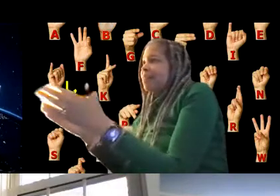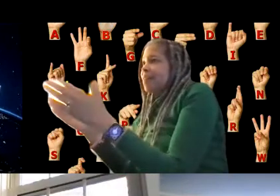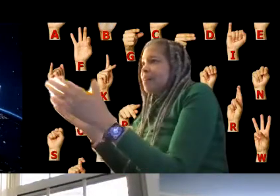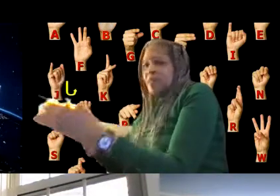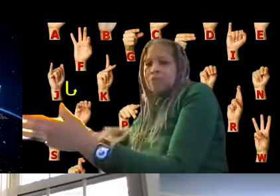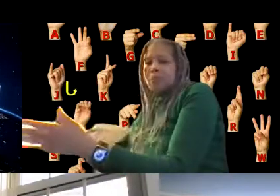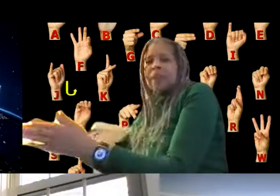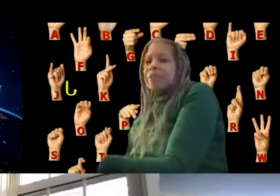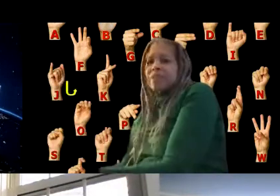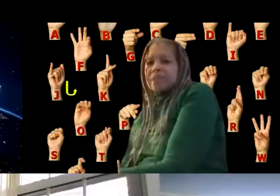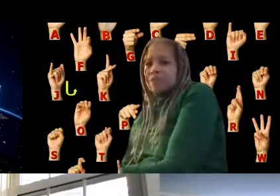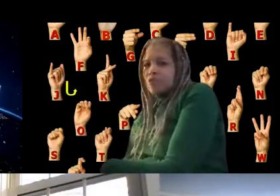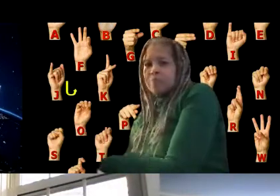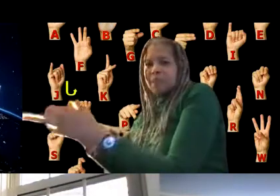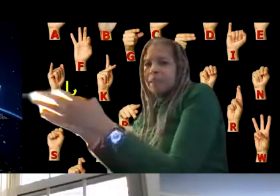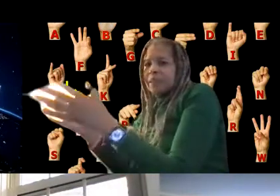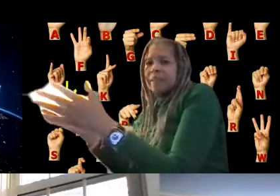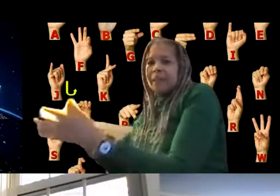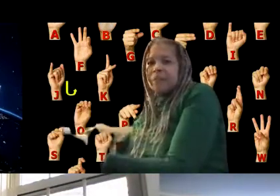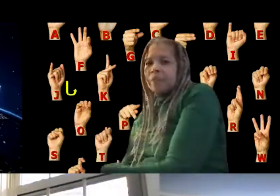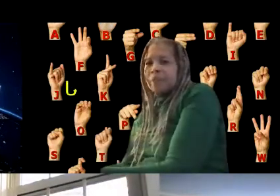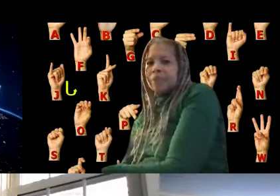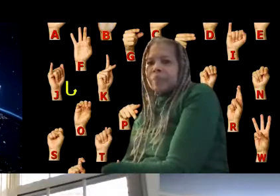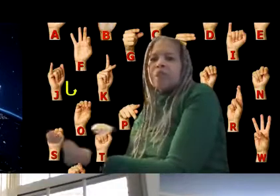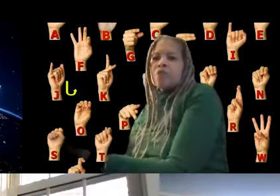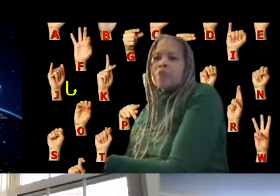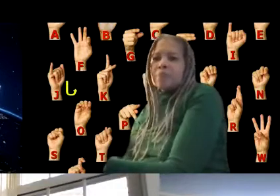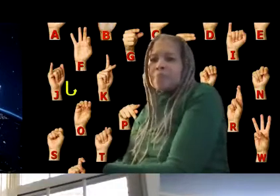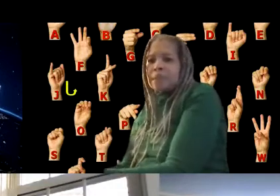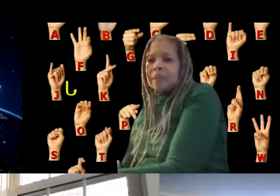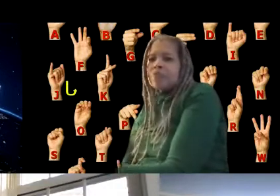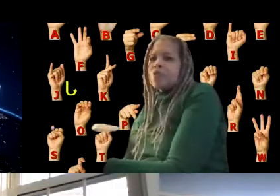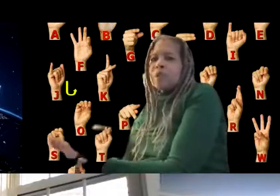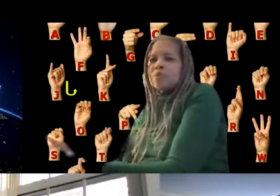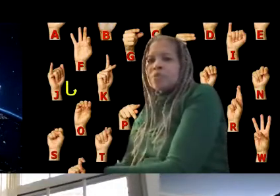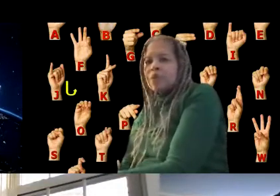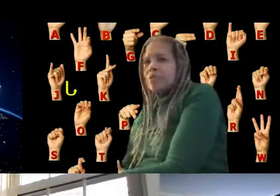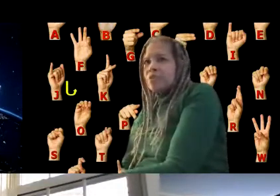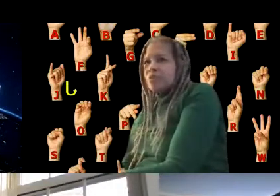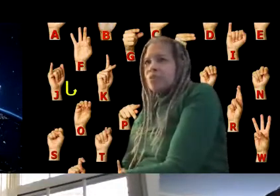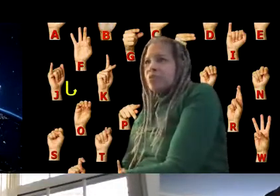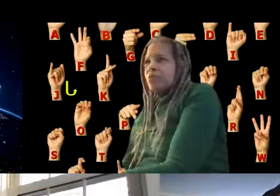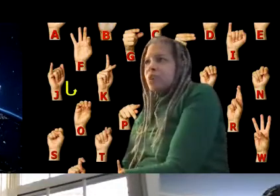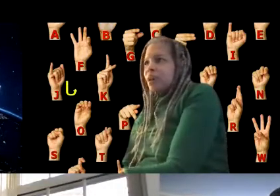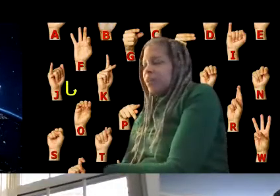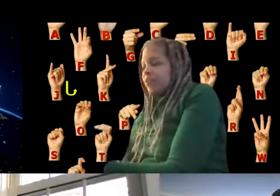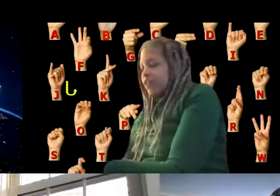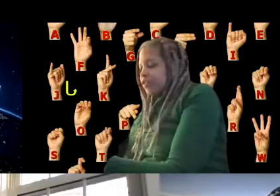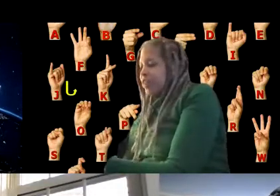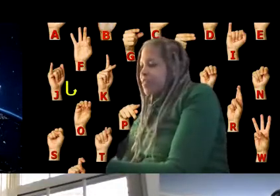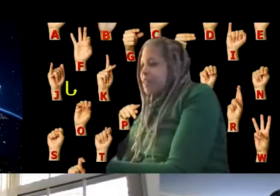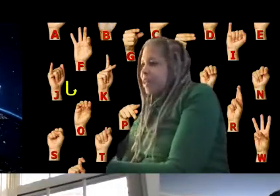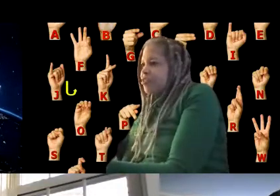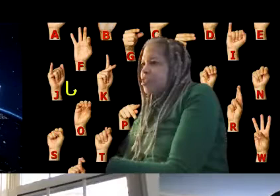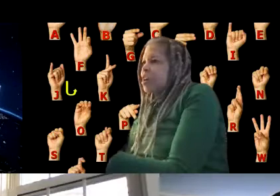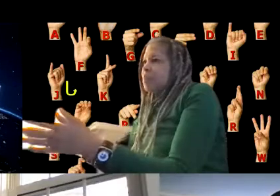have this, whatever this is. You can put it in any category you want to. Money has often been the easiest way to justify